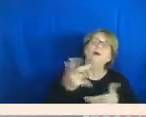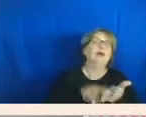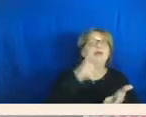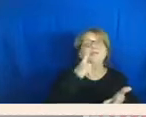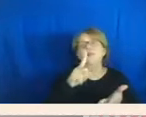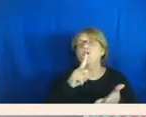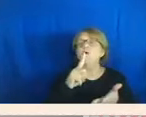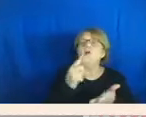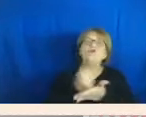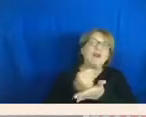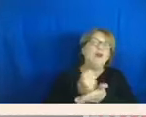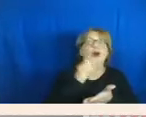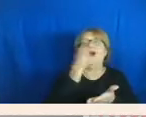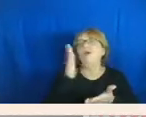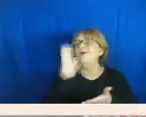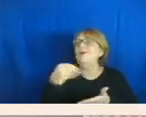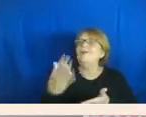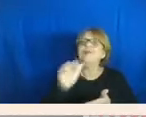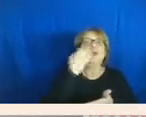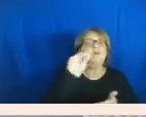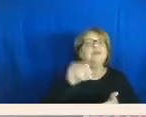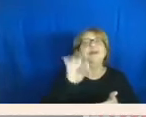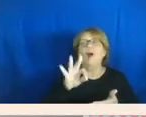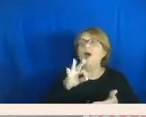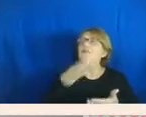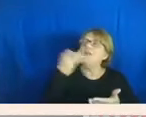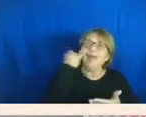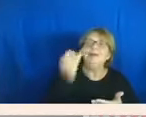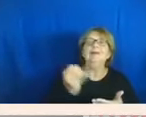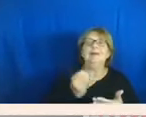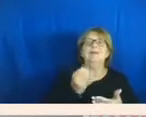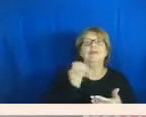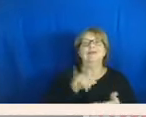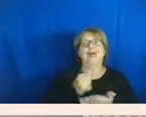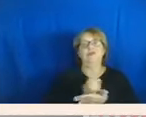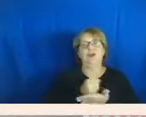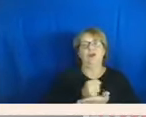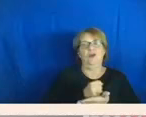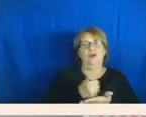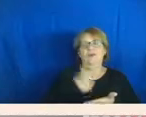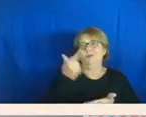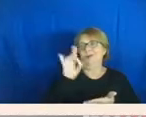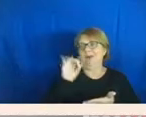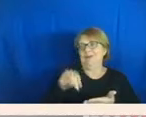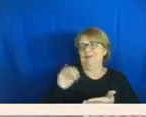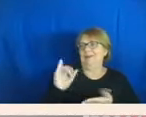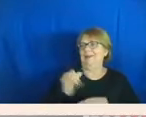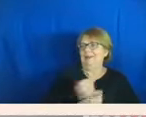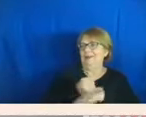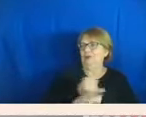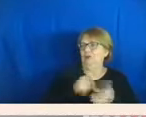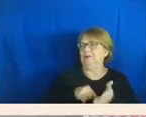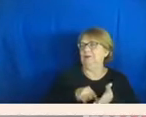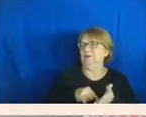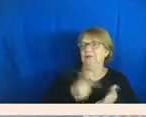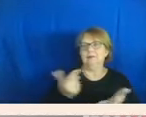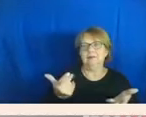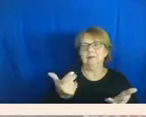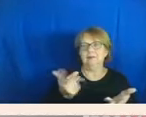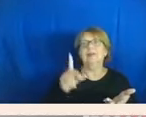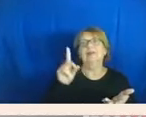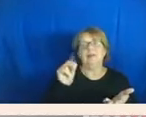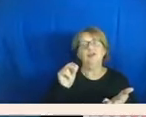off. Oh, it's the best thing. It's a really good idea. That credit card that has 28% interest, and they do view those type of